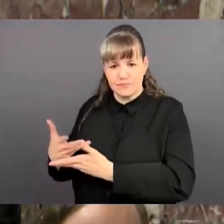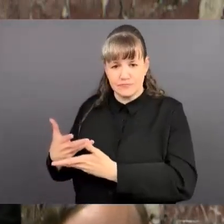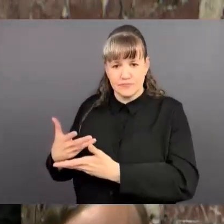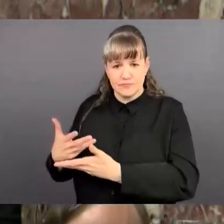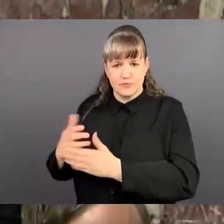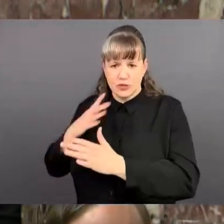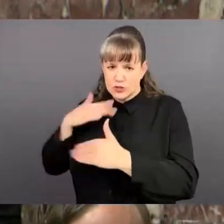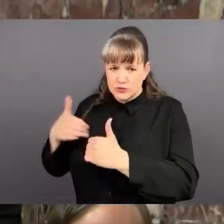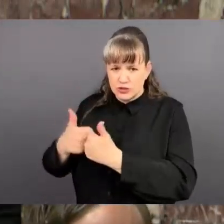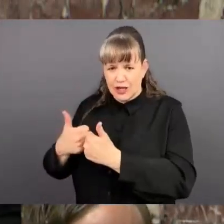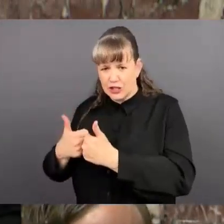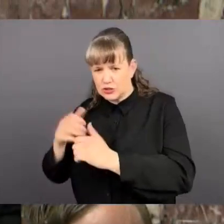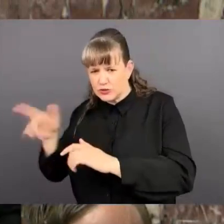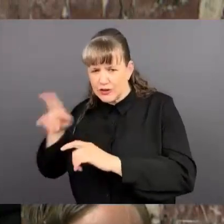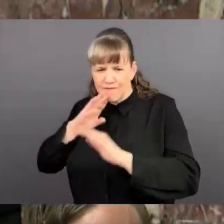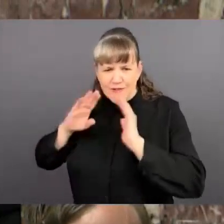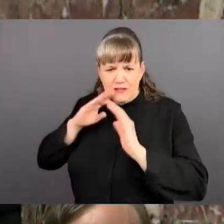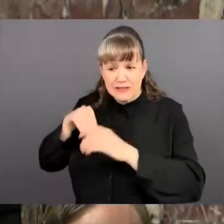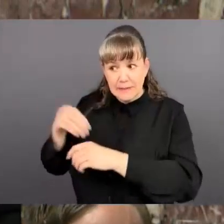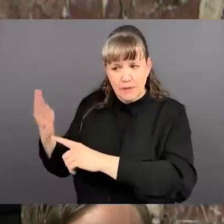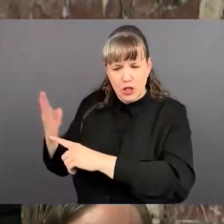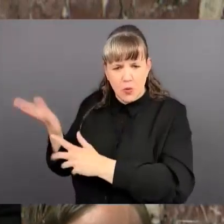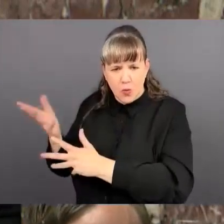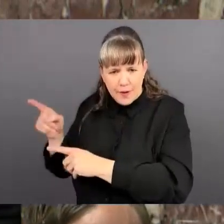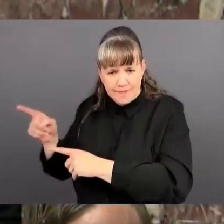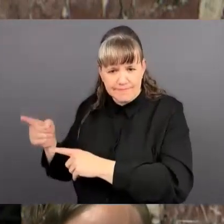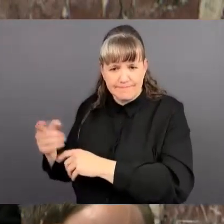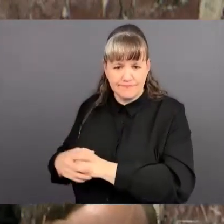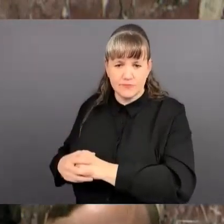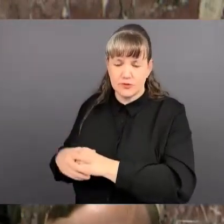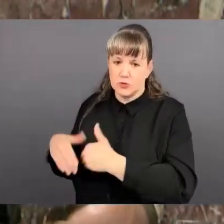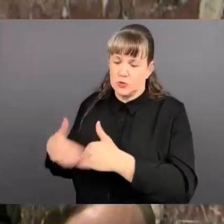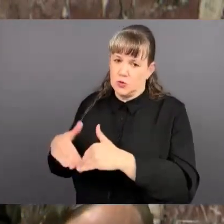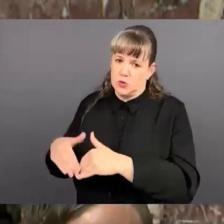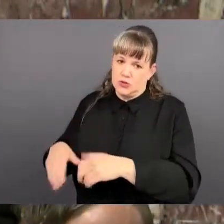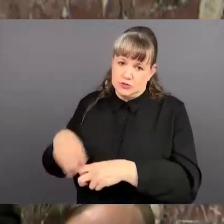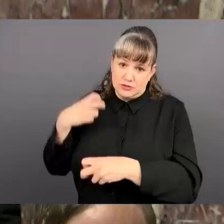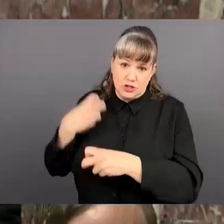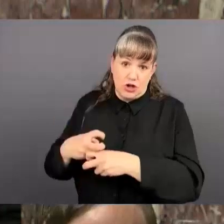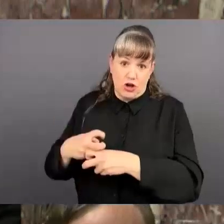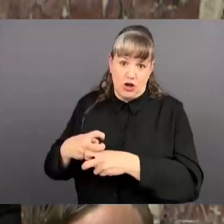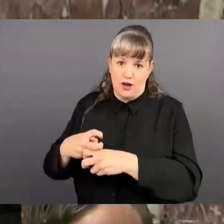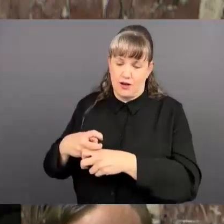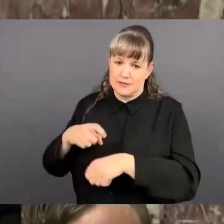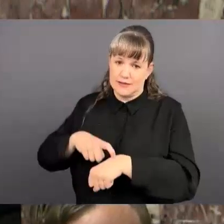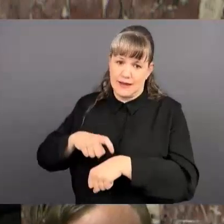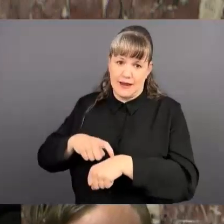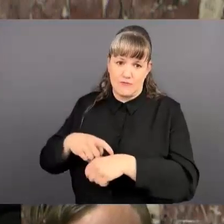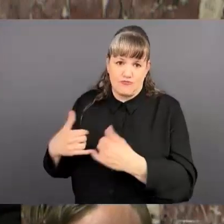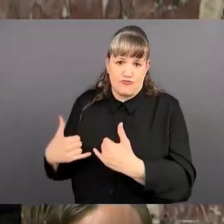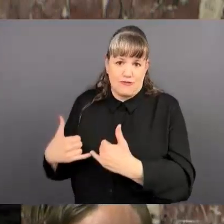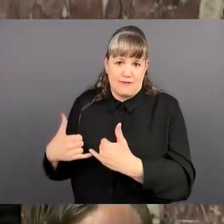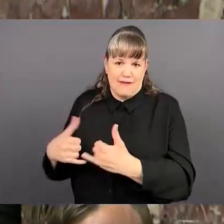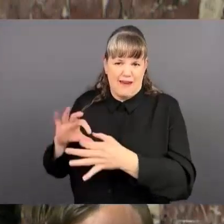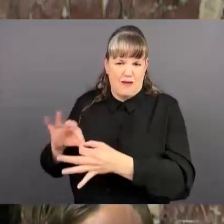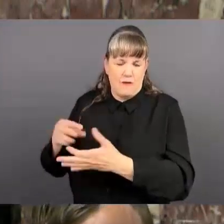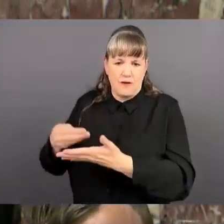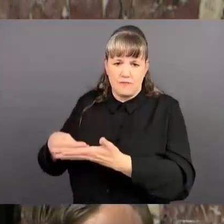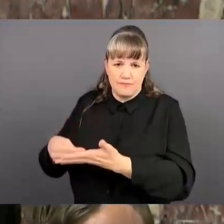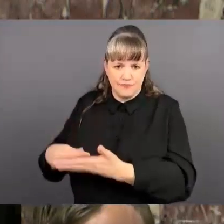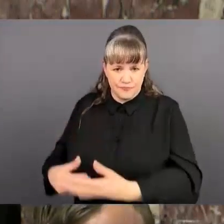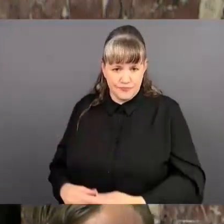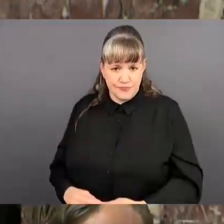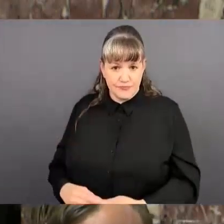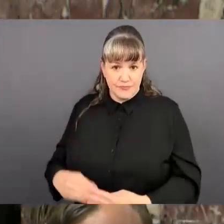You know, these are incredibly difficult fiscal times, Honourable Speaker. We are seeing the effects of inflation